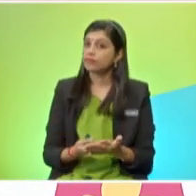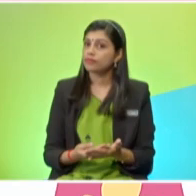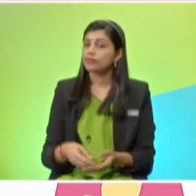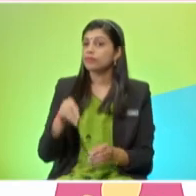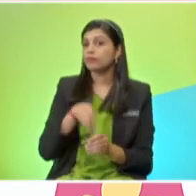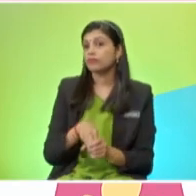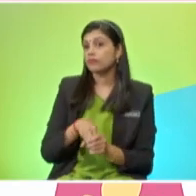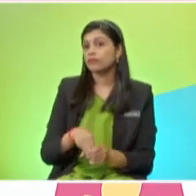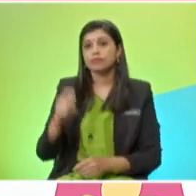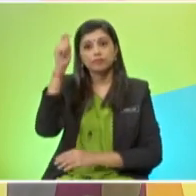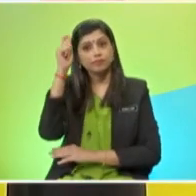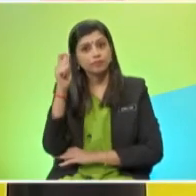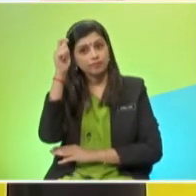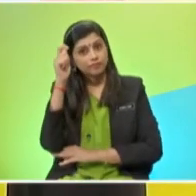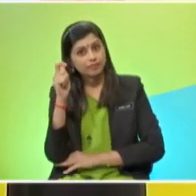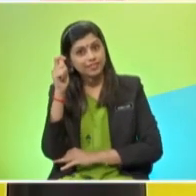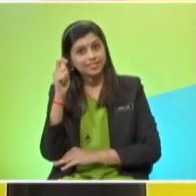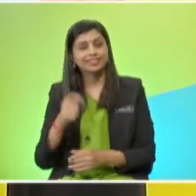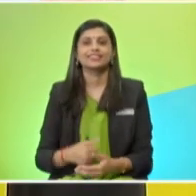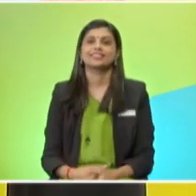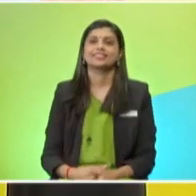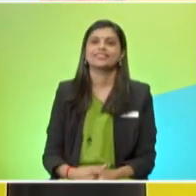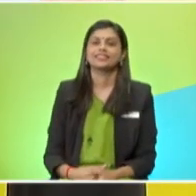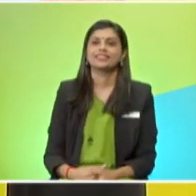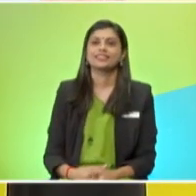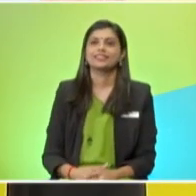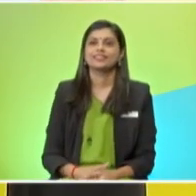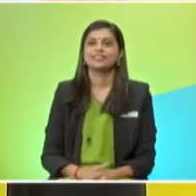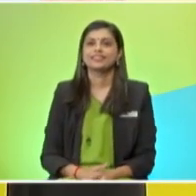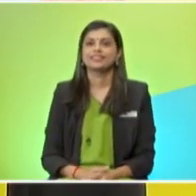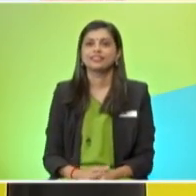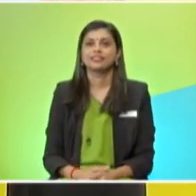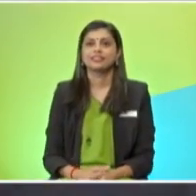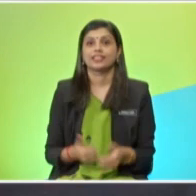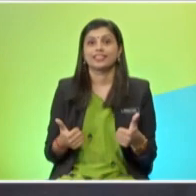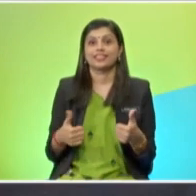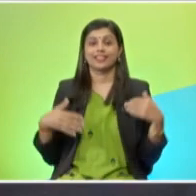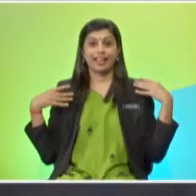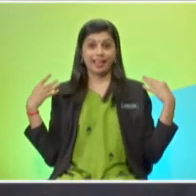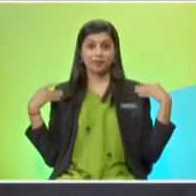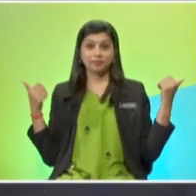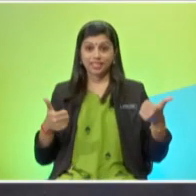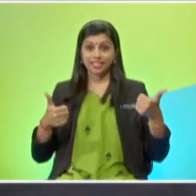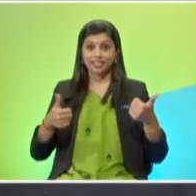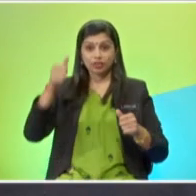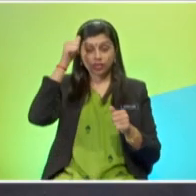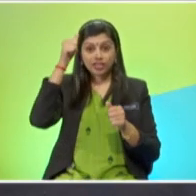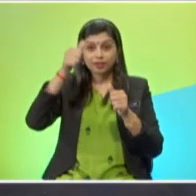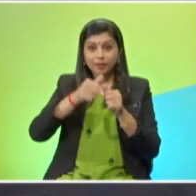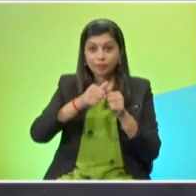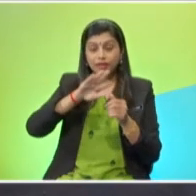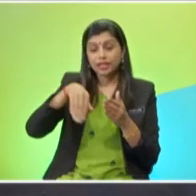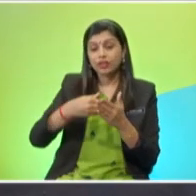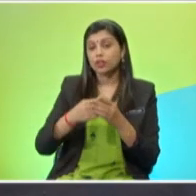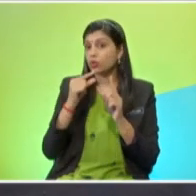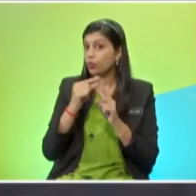this, bathroom is the place. Oh yes, I feel fresh already. Yeah, okay. This song